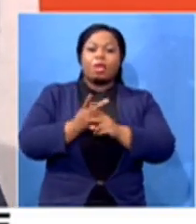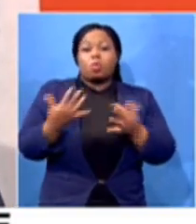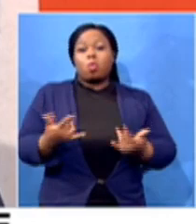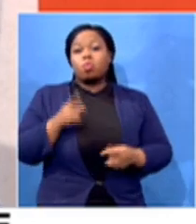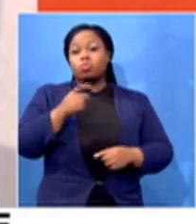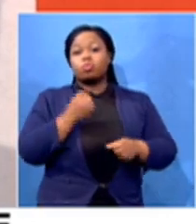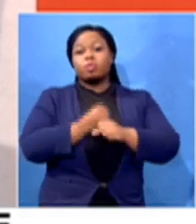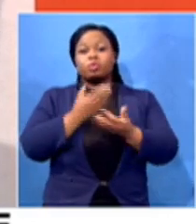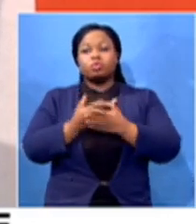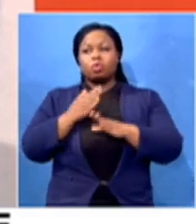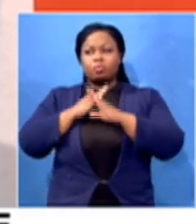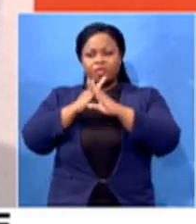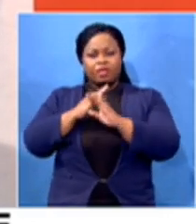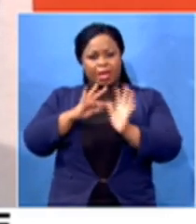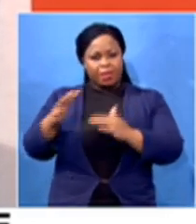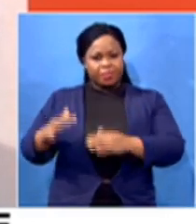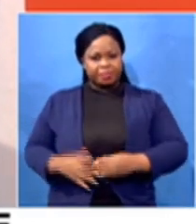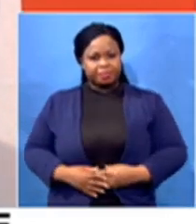that doesn't happen? Thank you.